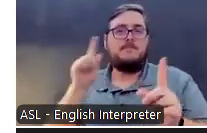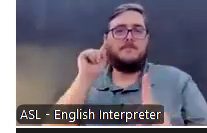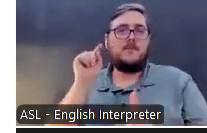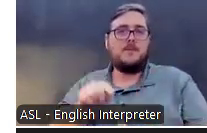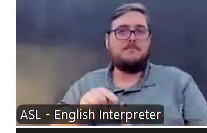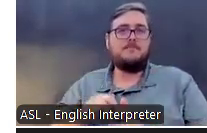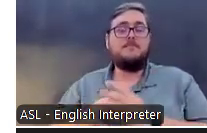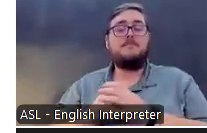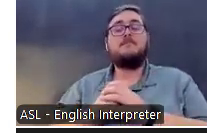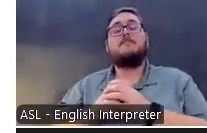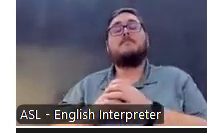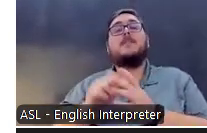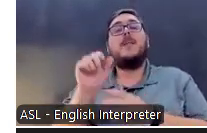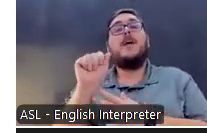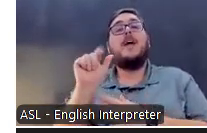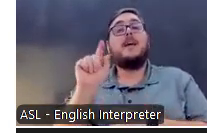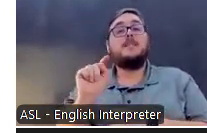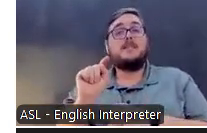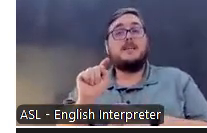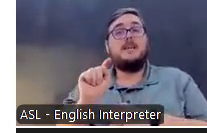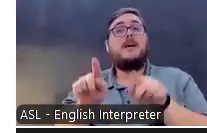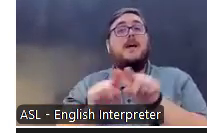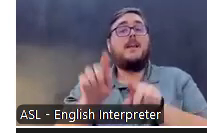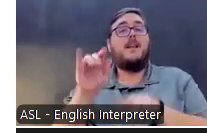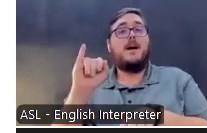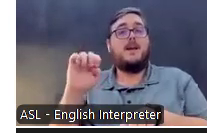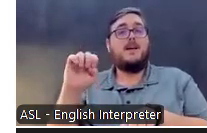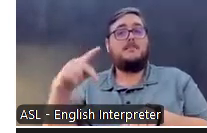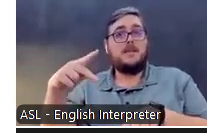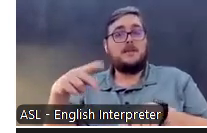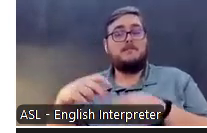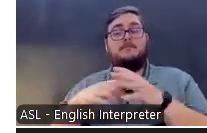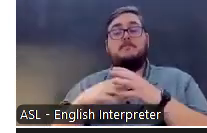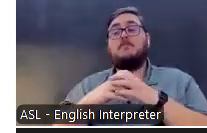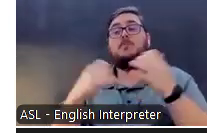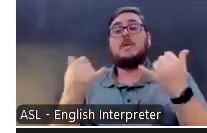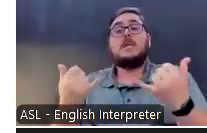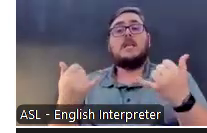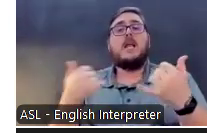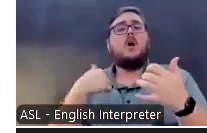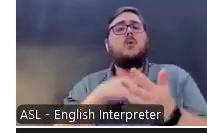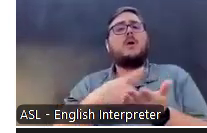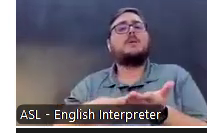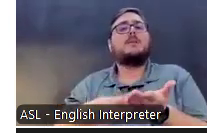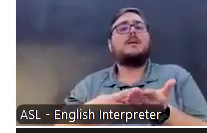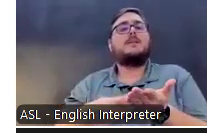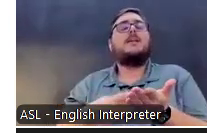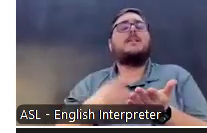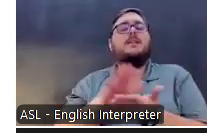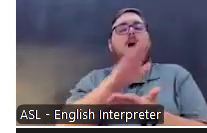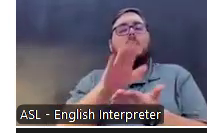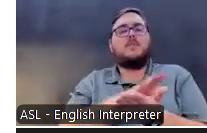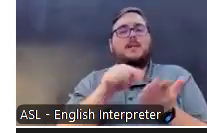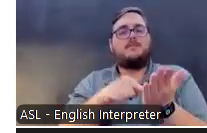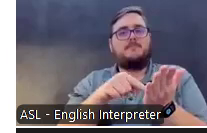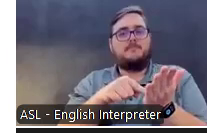AT and the IEP. Now we're talking about the IEP document itself.